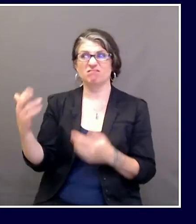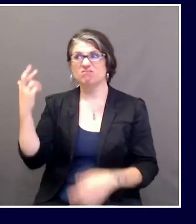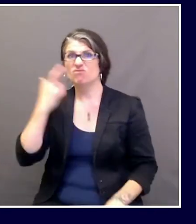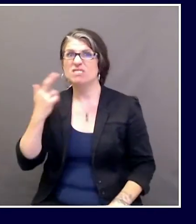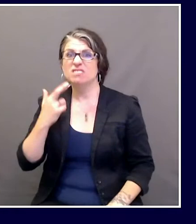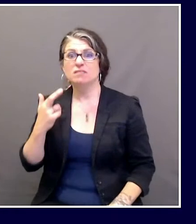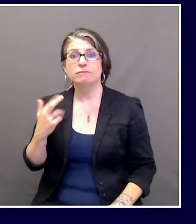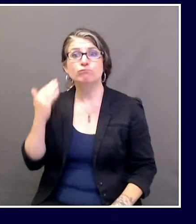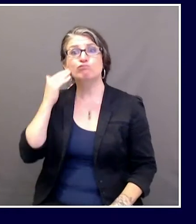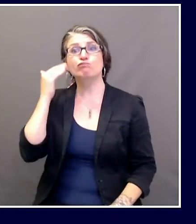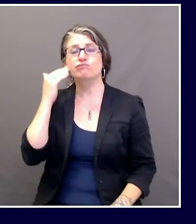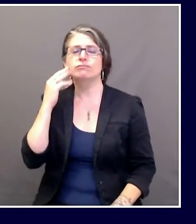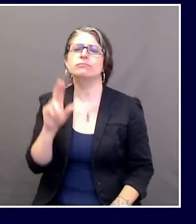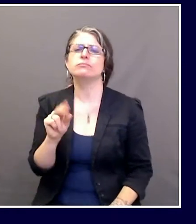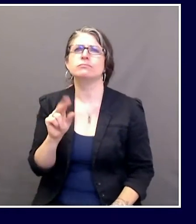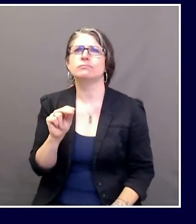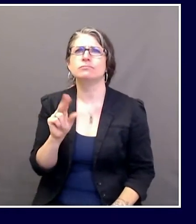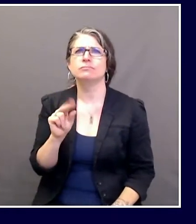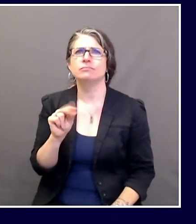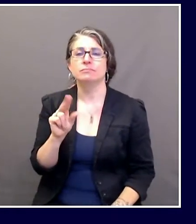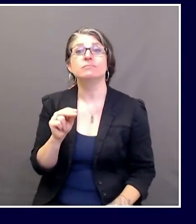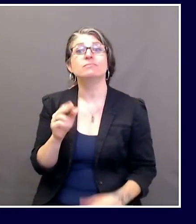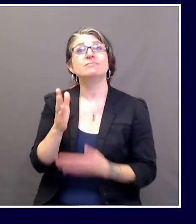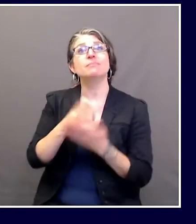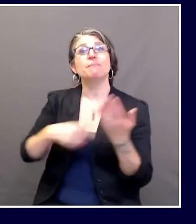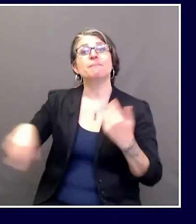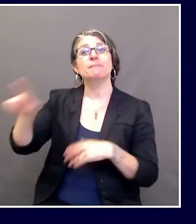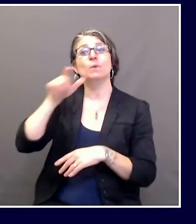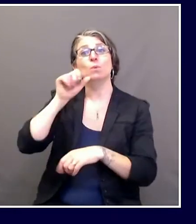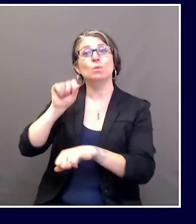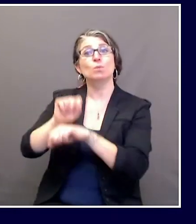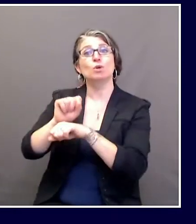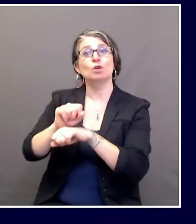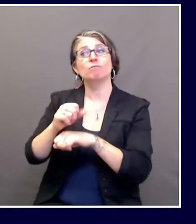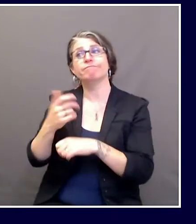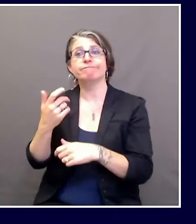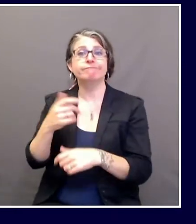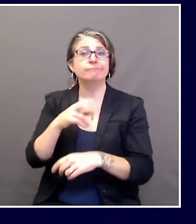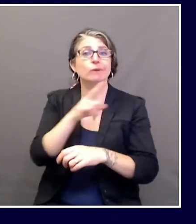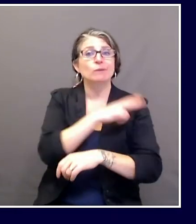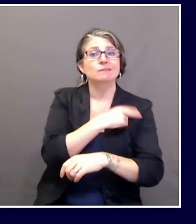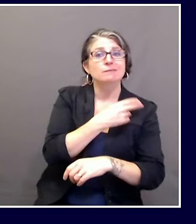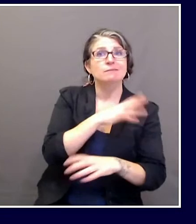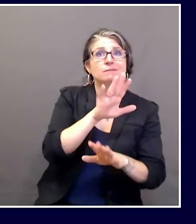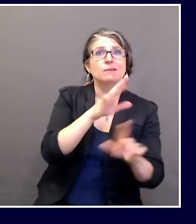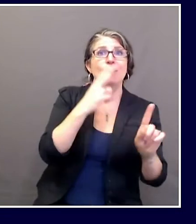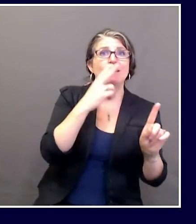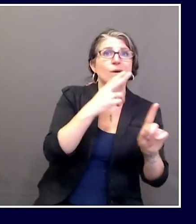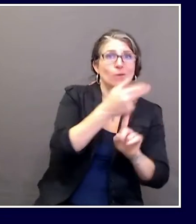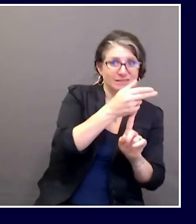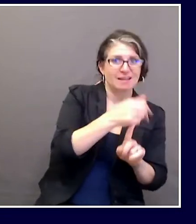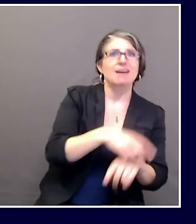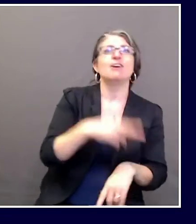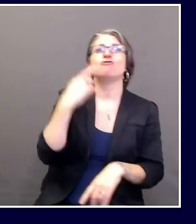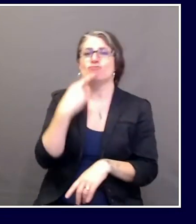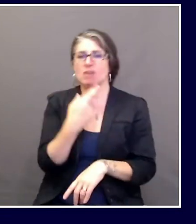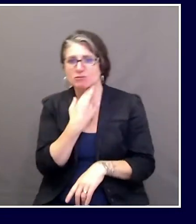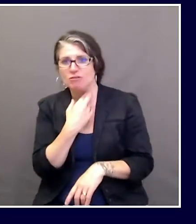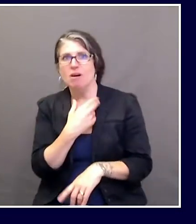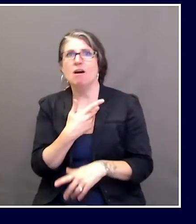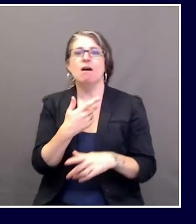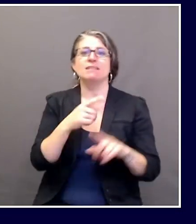to offer tie-ins for folks who have just gotten vaccinated, for example. We're not discouraging that. There are many,